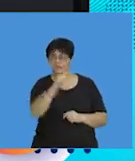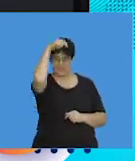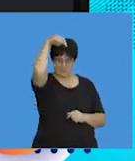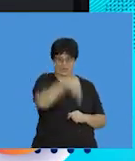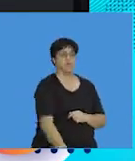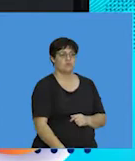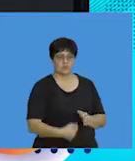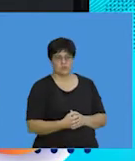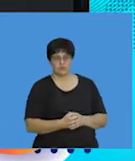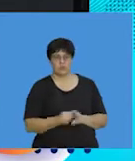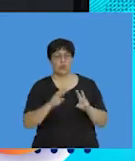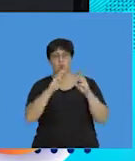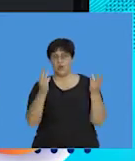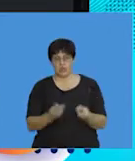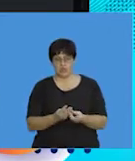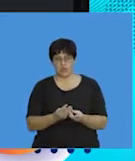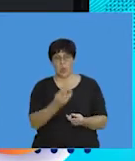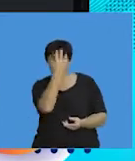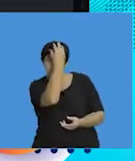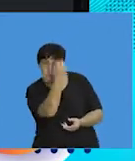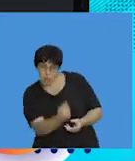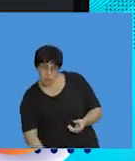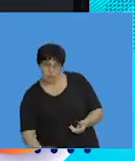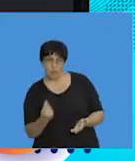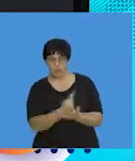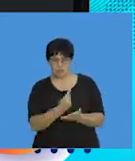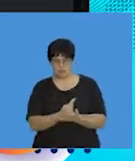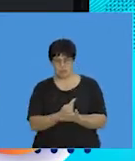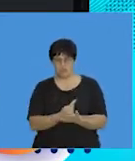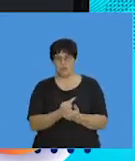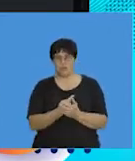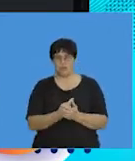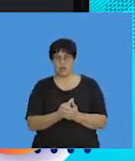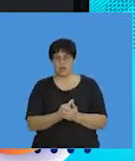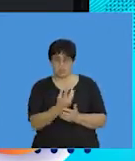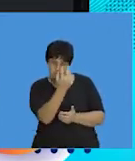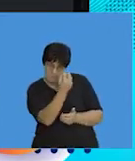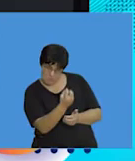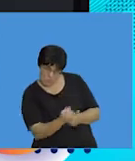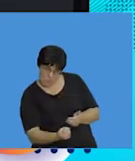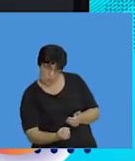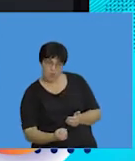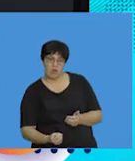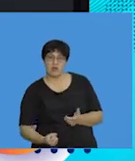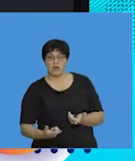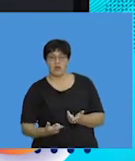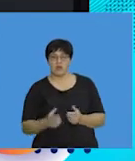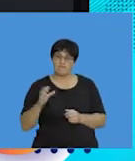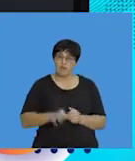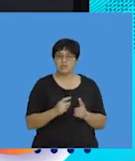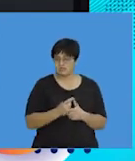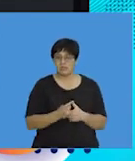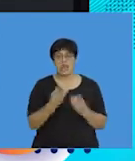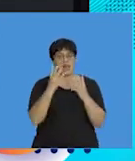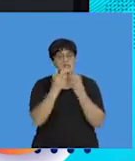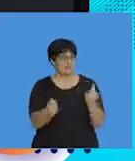direction. The Earth is always pulling us. We always have a force of gravity. This value